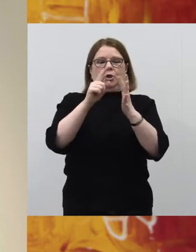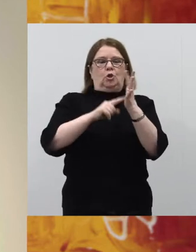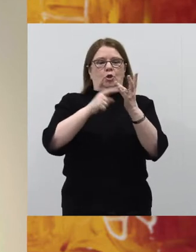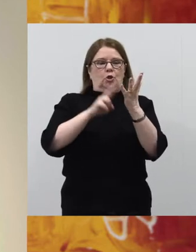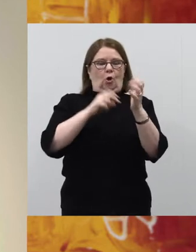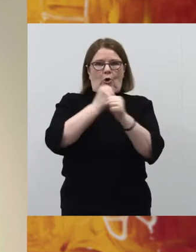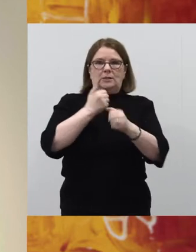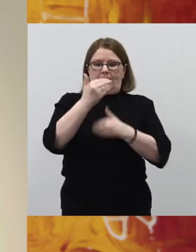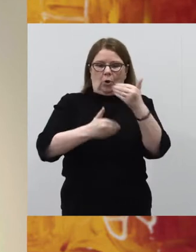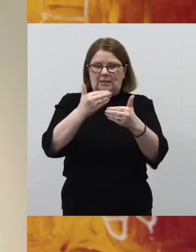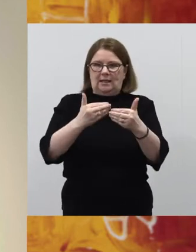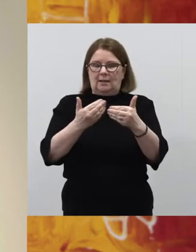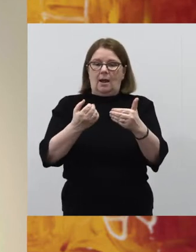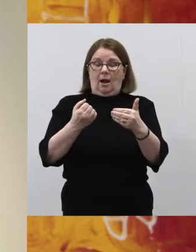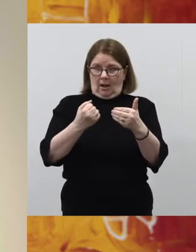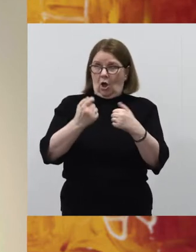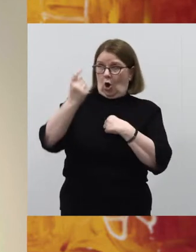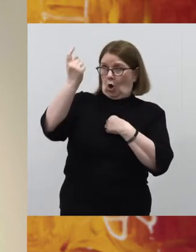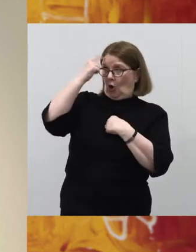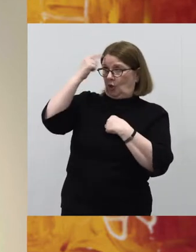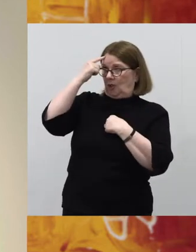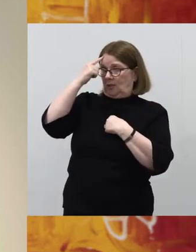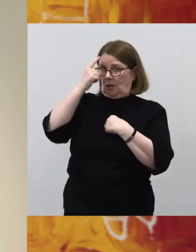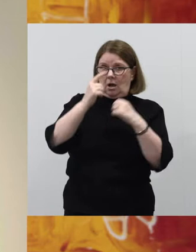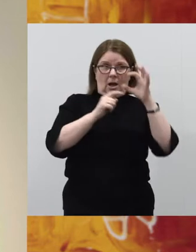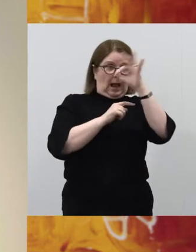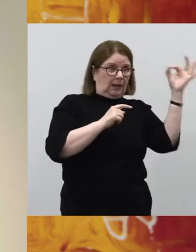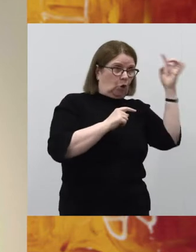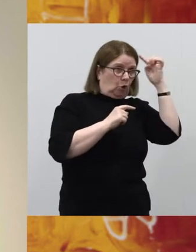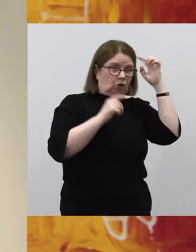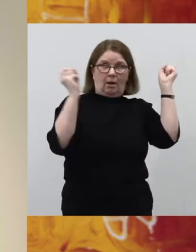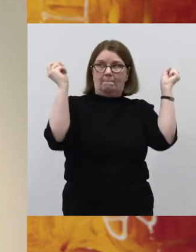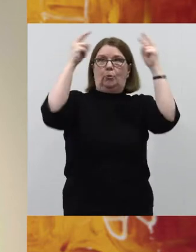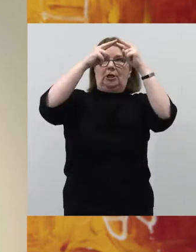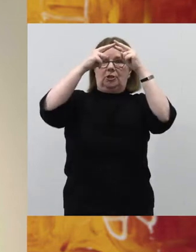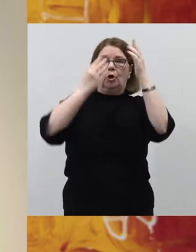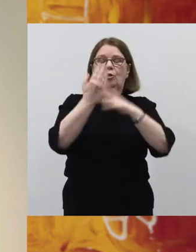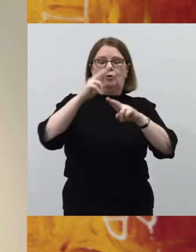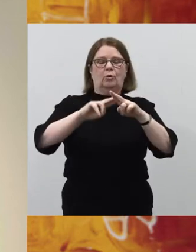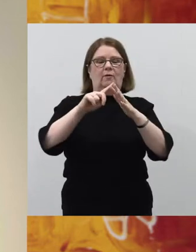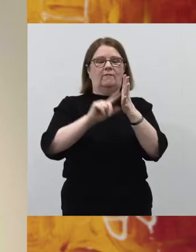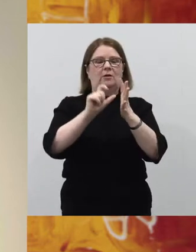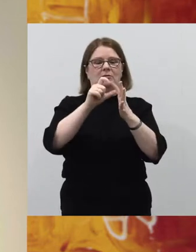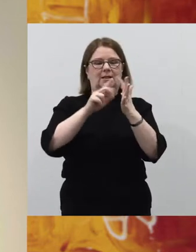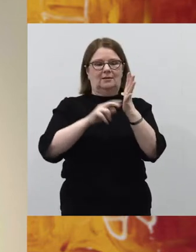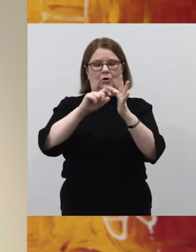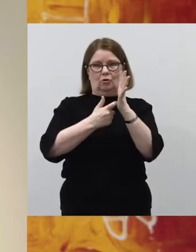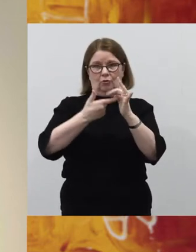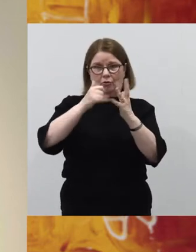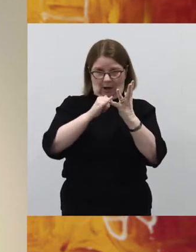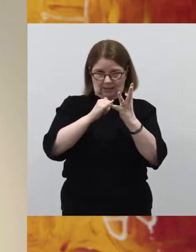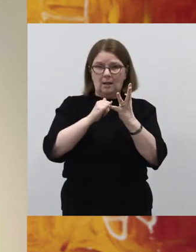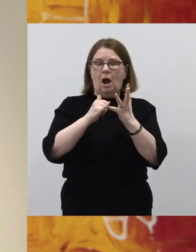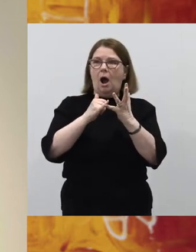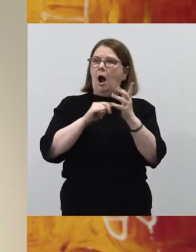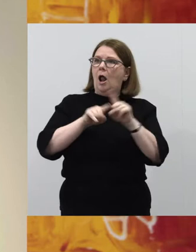outside of the fleeting online encounter. Perhaps he plays tennis. Maybe he has a collection of cactuses. I think he might be allergic